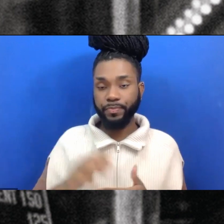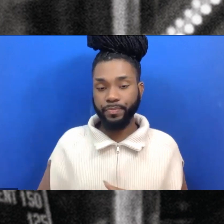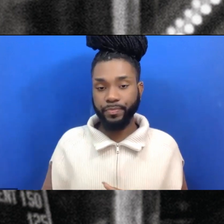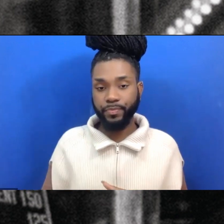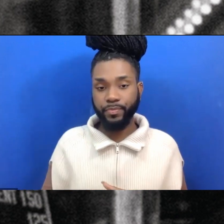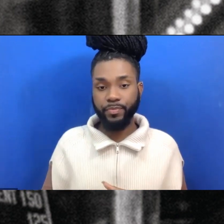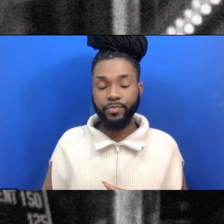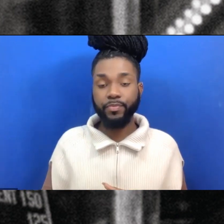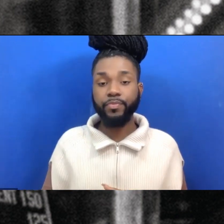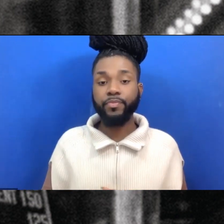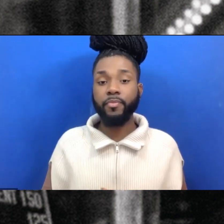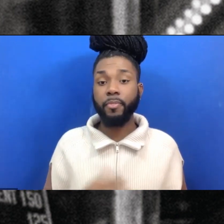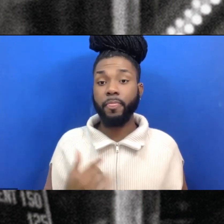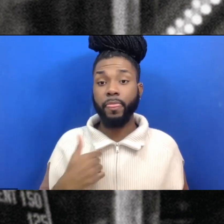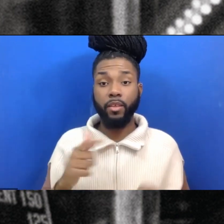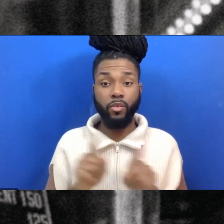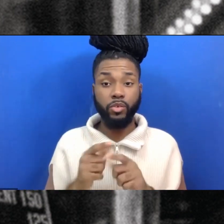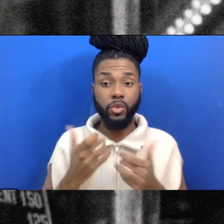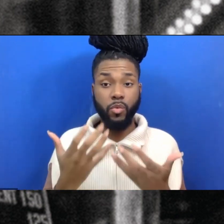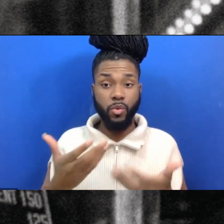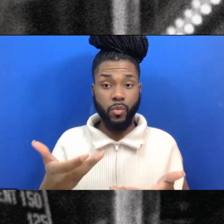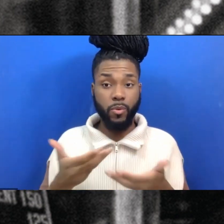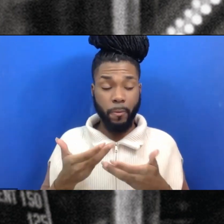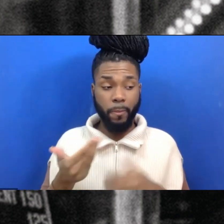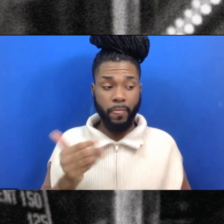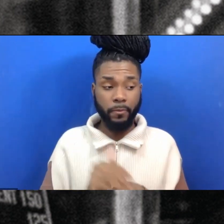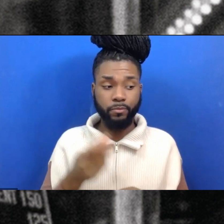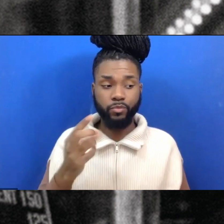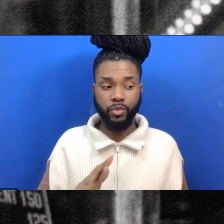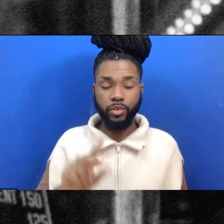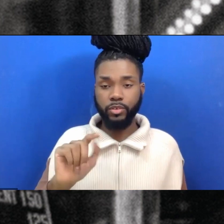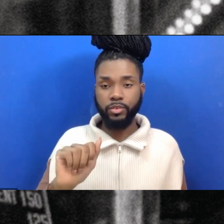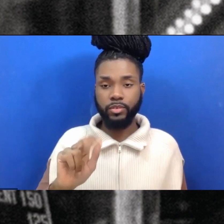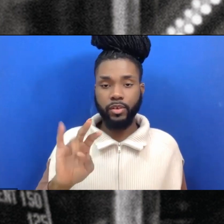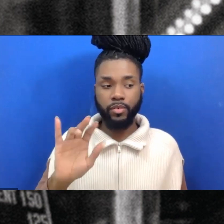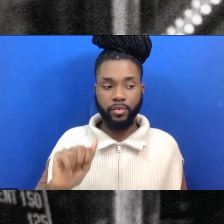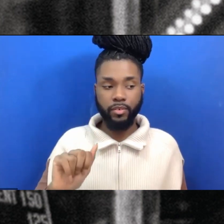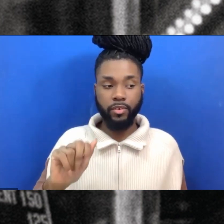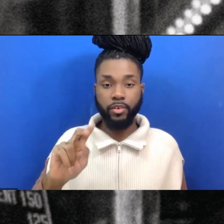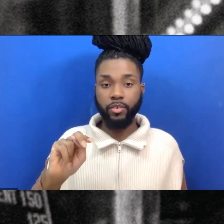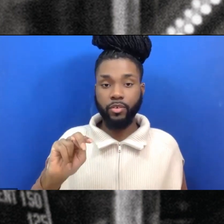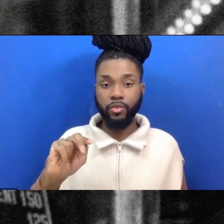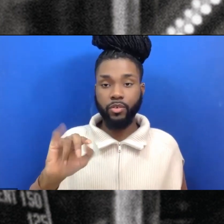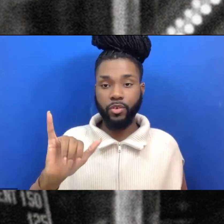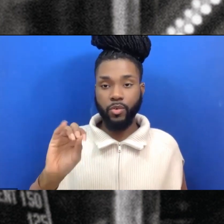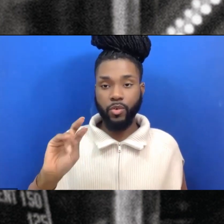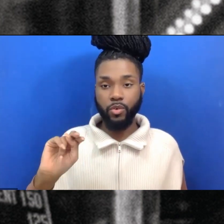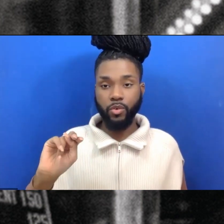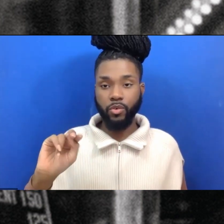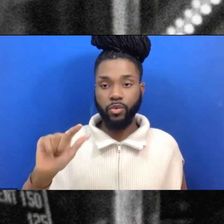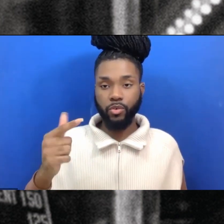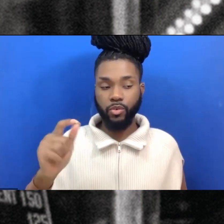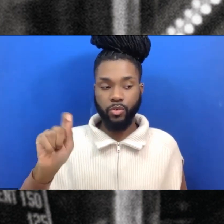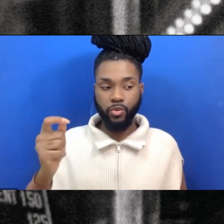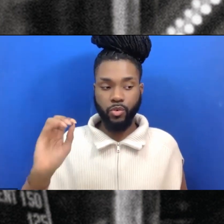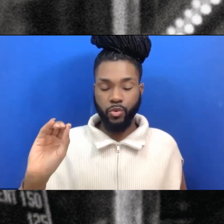I also want to welcome this evening Dr. Tavia Nyong'o,